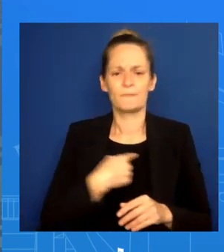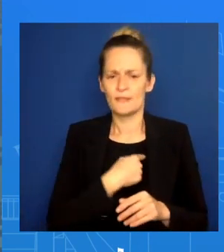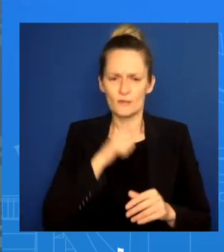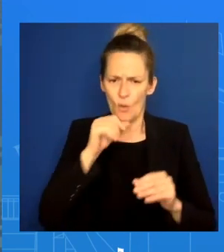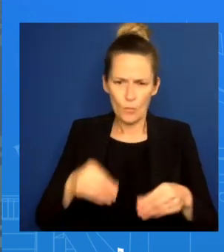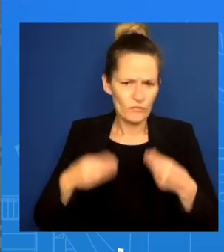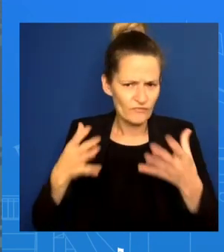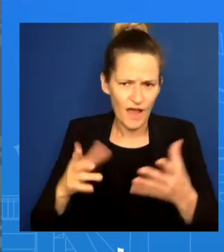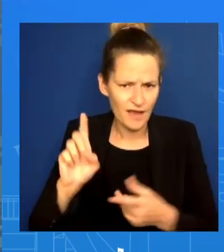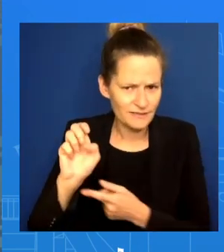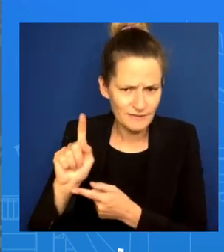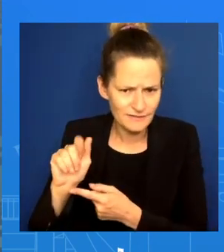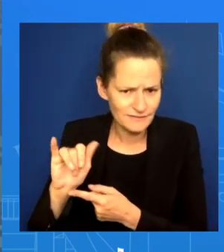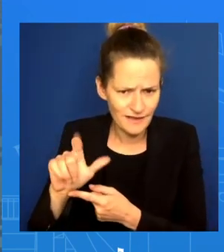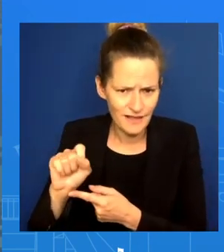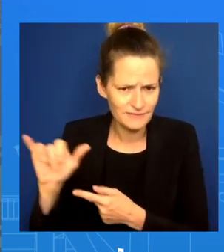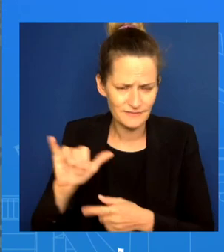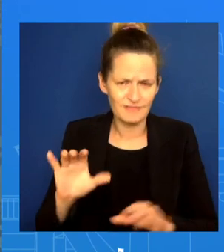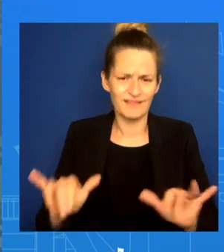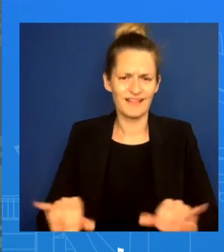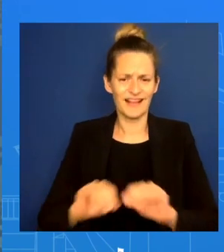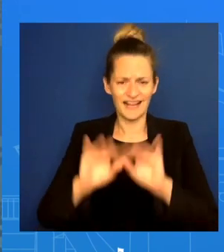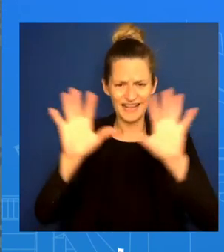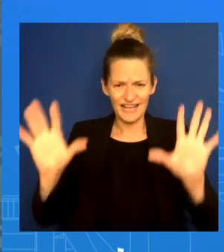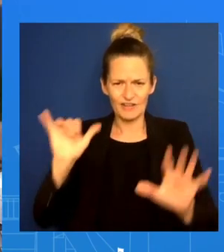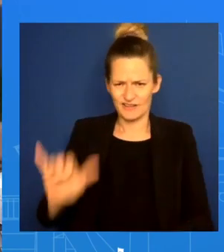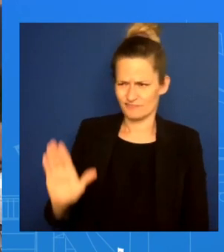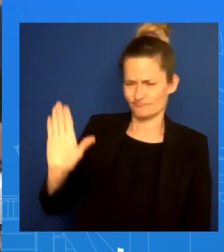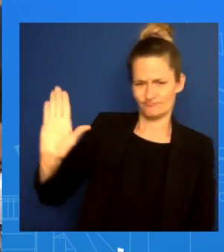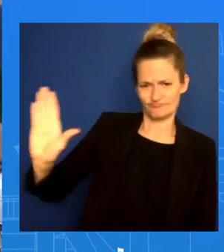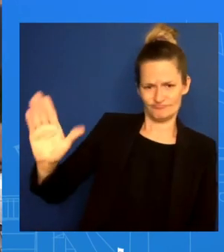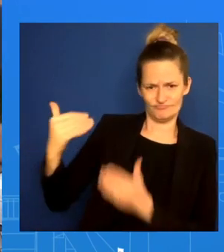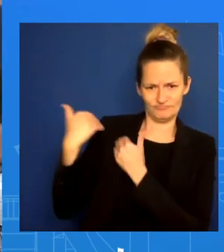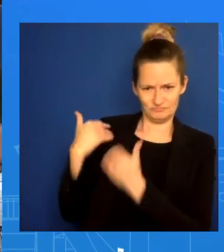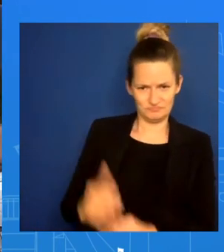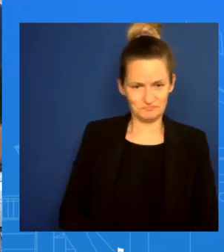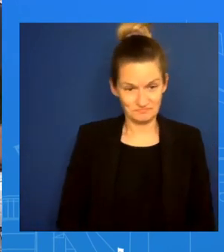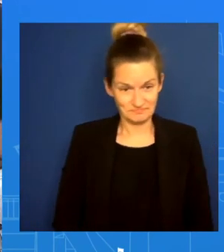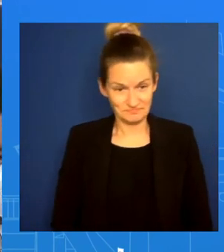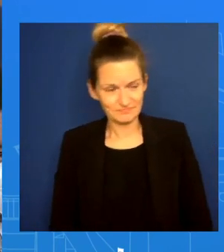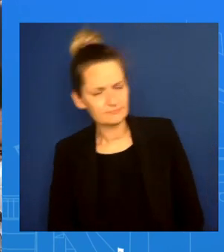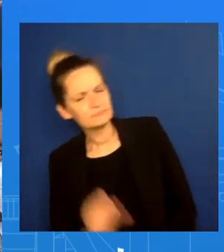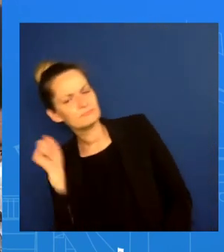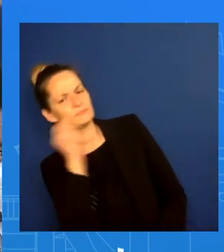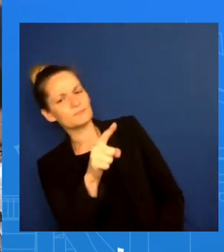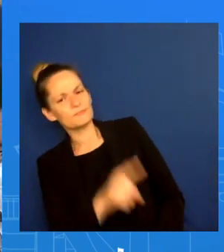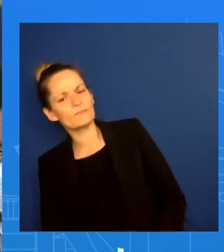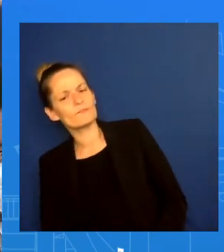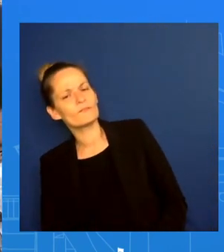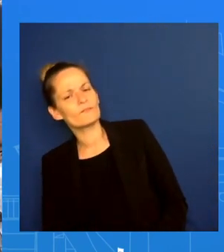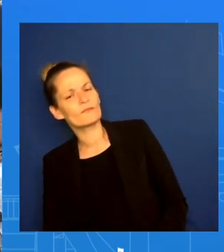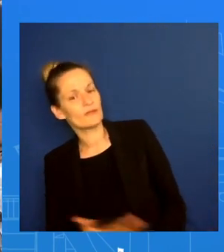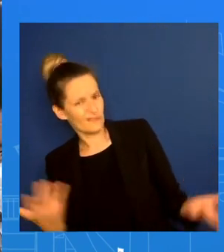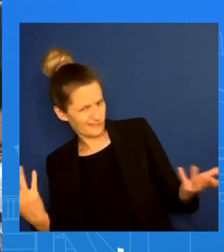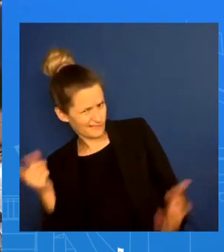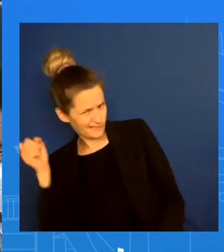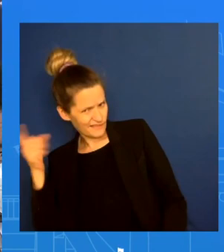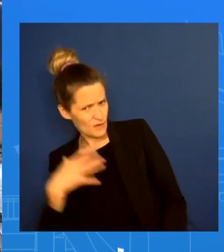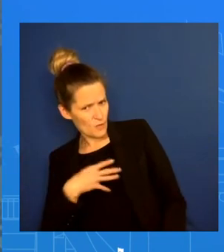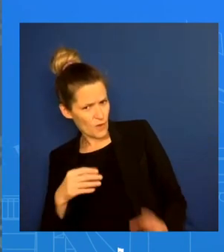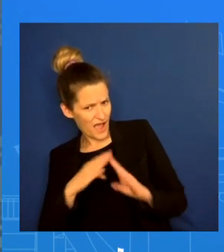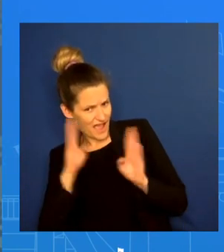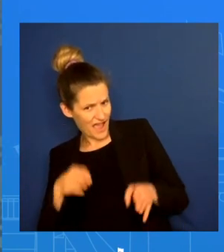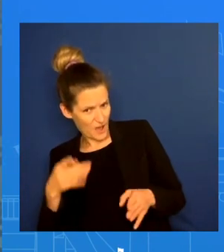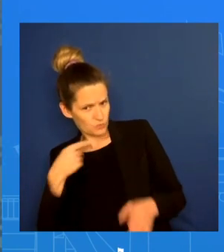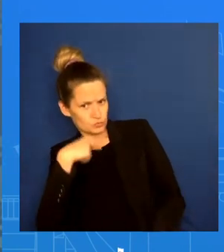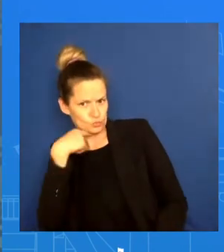the speaker to talk to. So the White House, just wrapping this up, hasn't relayed any position to the speaker on this matter. I'm not